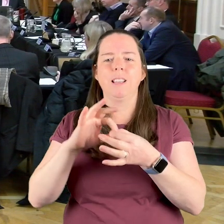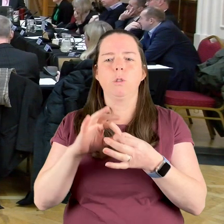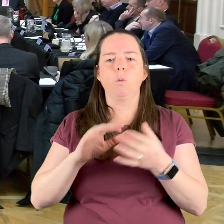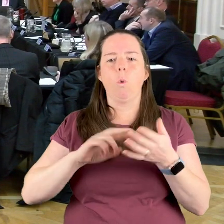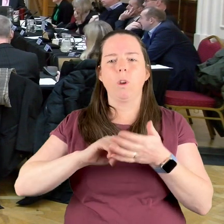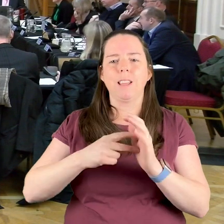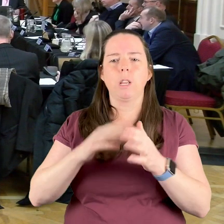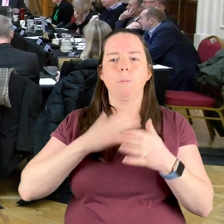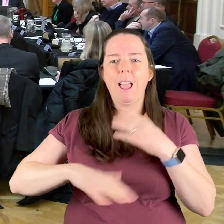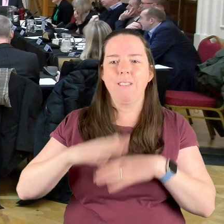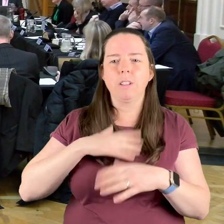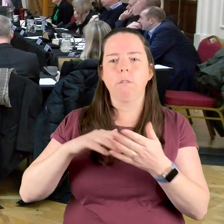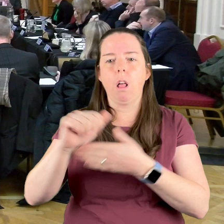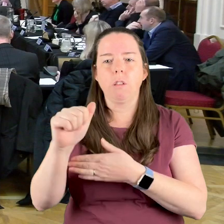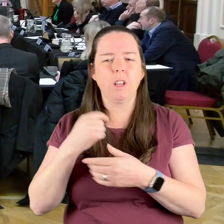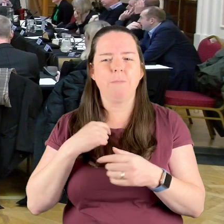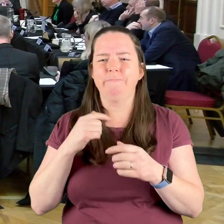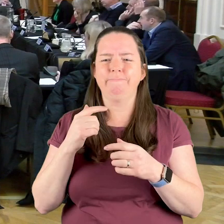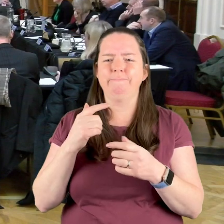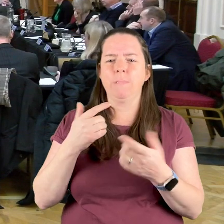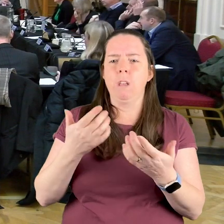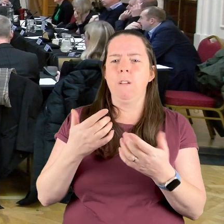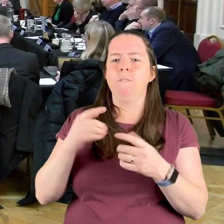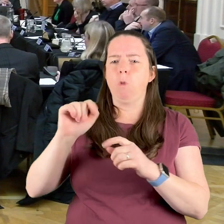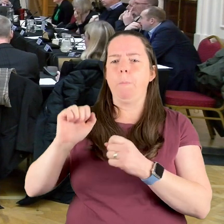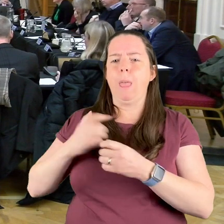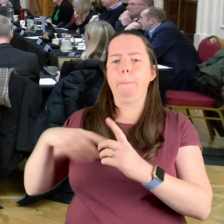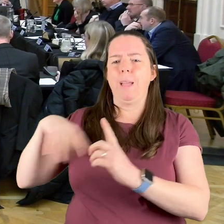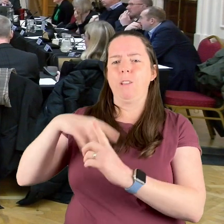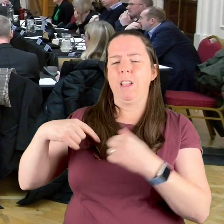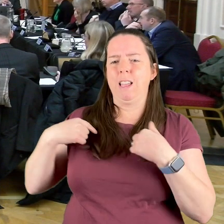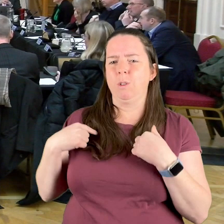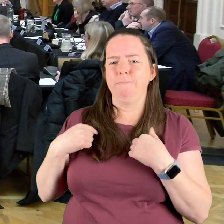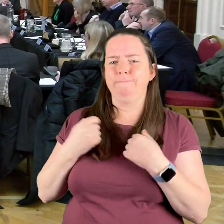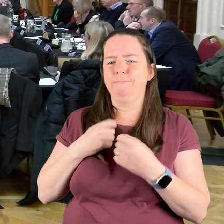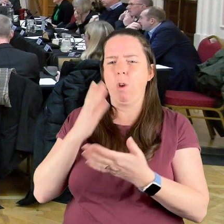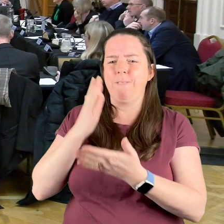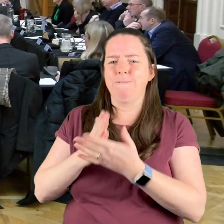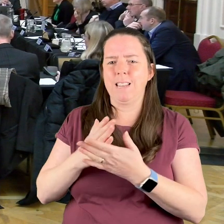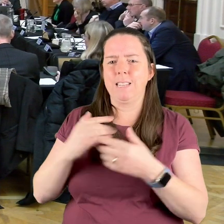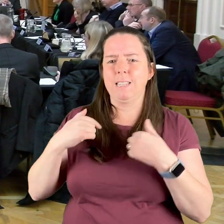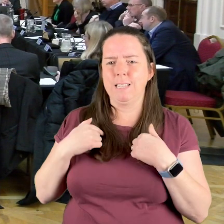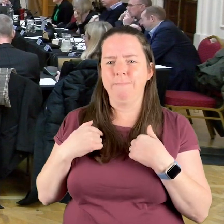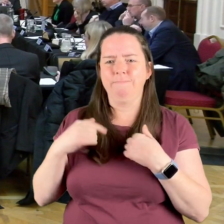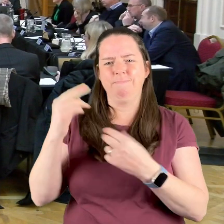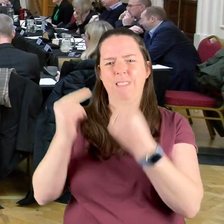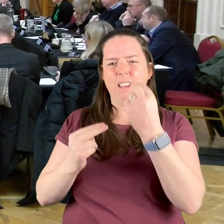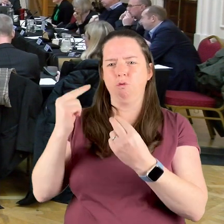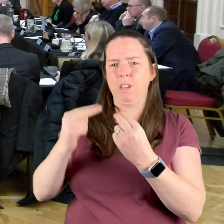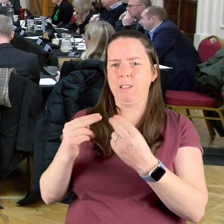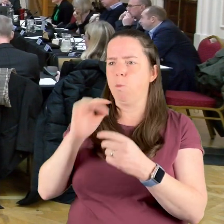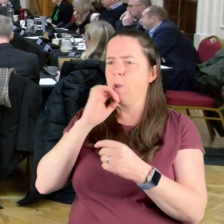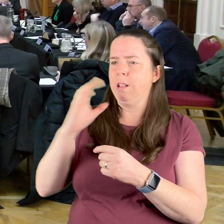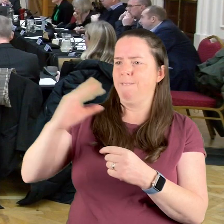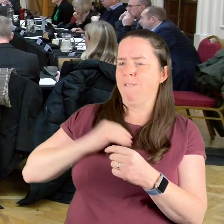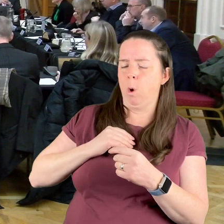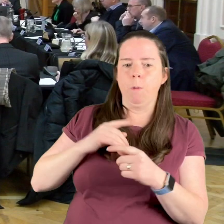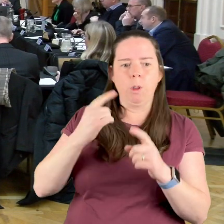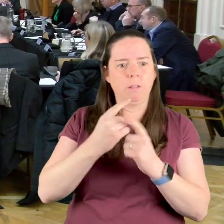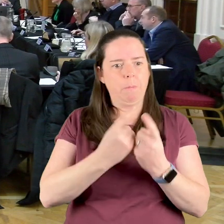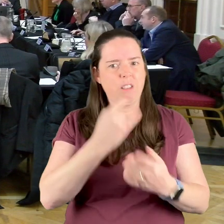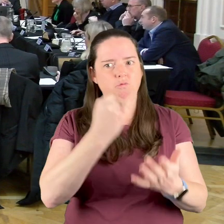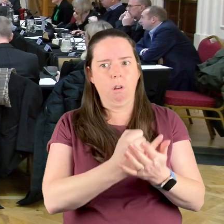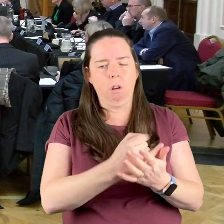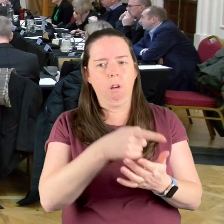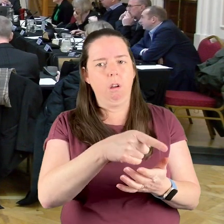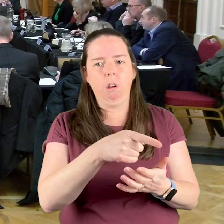and the culture. And I'm not convinced, having come from that provider background, that there is ever a suite of metrics which, even with the benefit of hindsight,